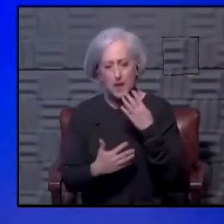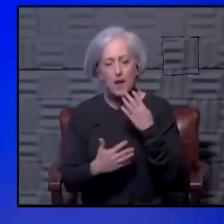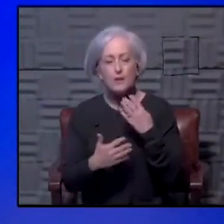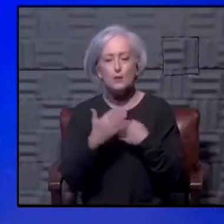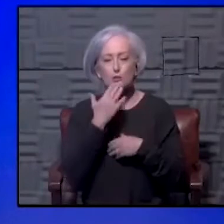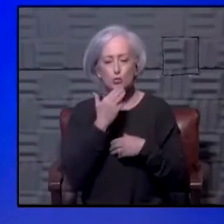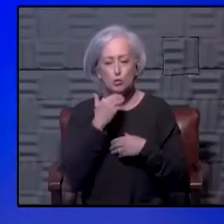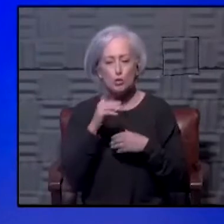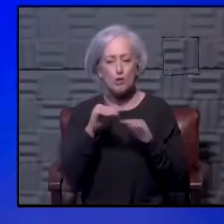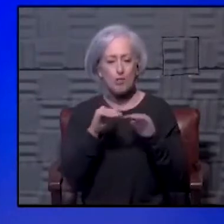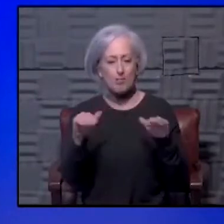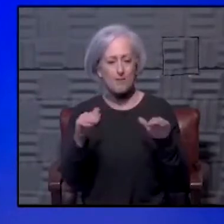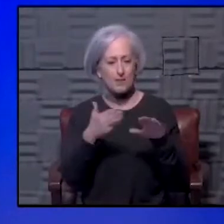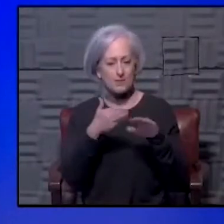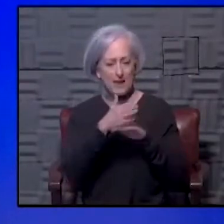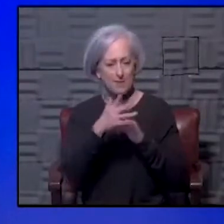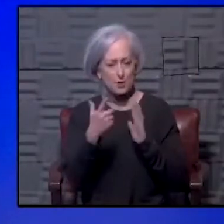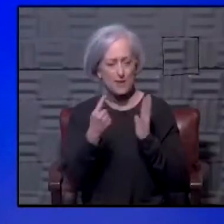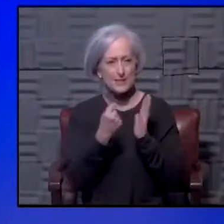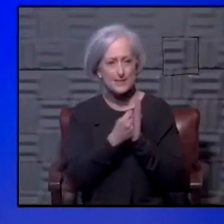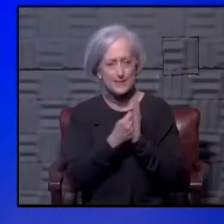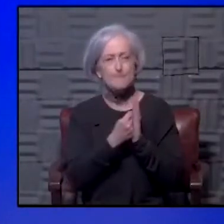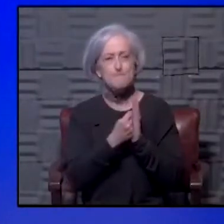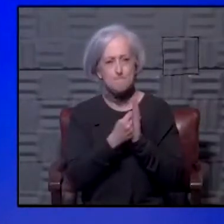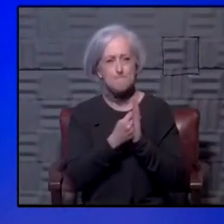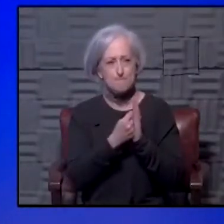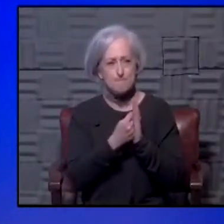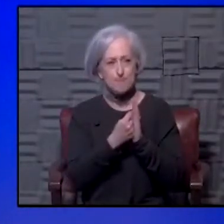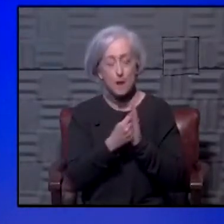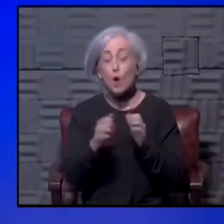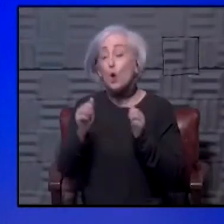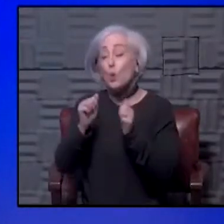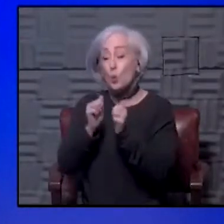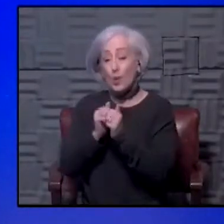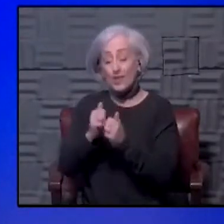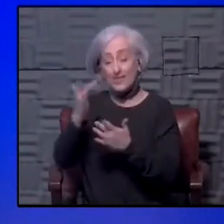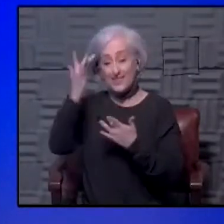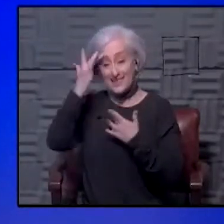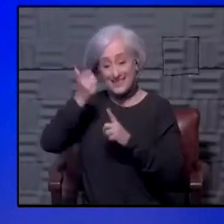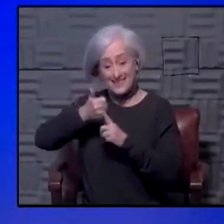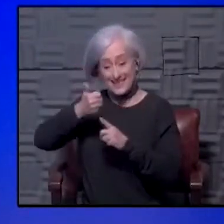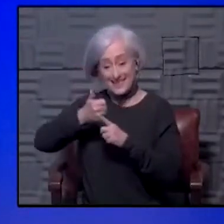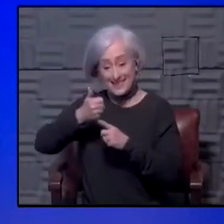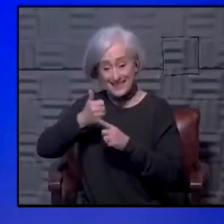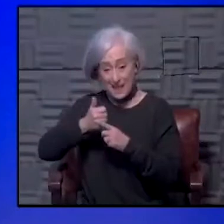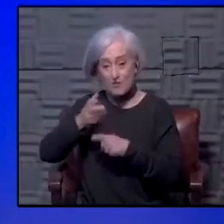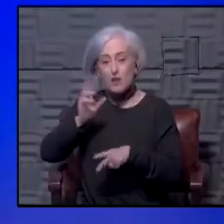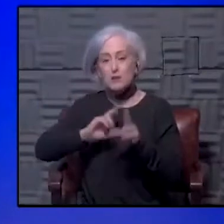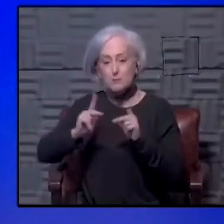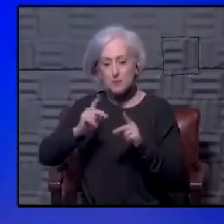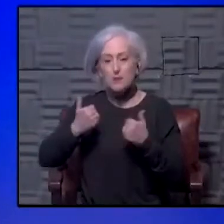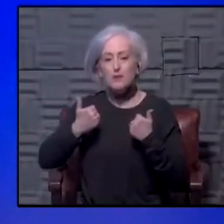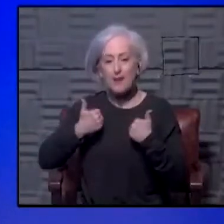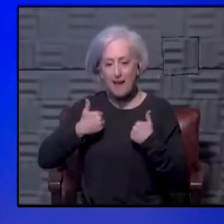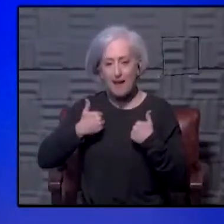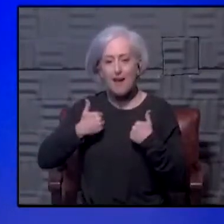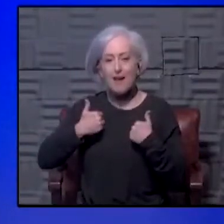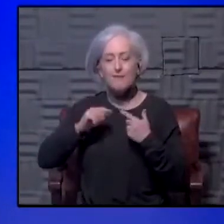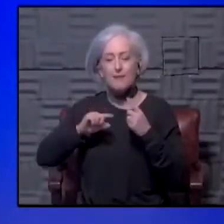vaccine. We certainly know that with the disease itself, people will have abnormalities and derangements in their blood glucose